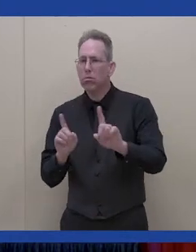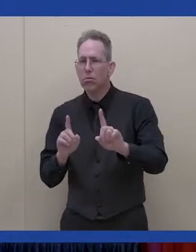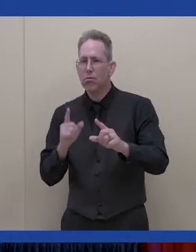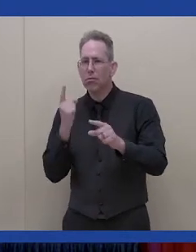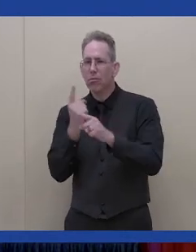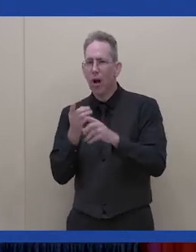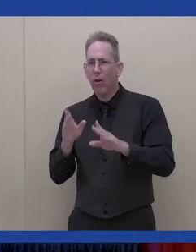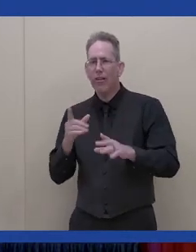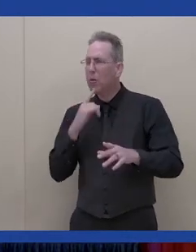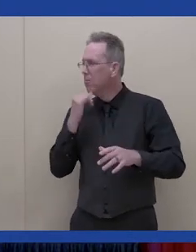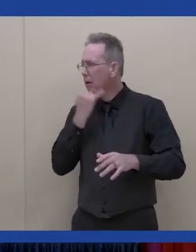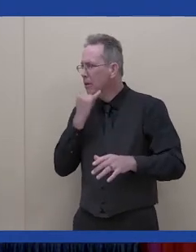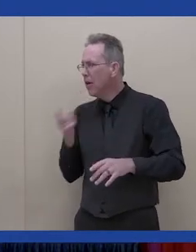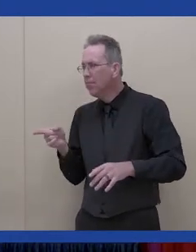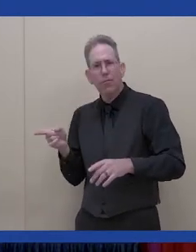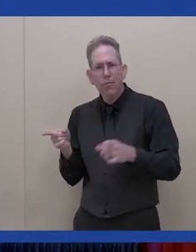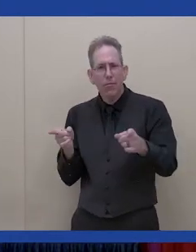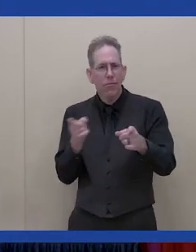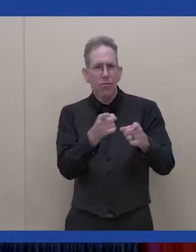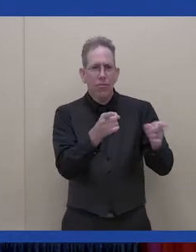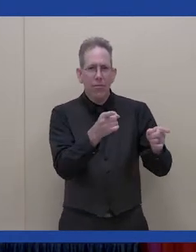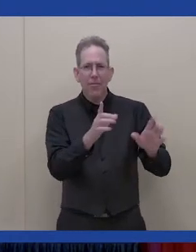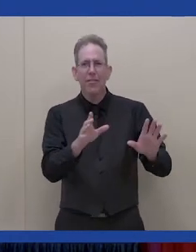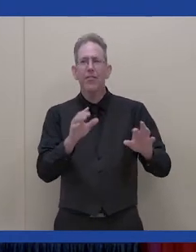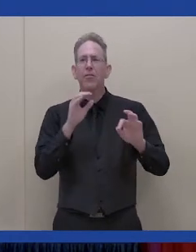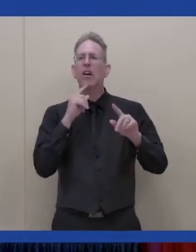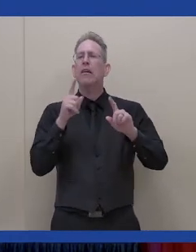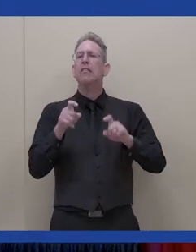already. That's my pro tip.